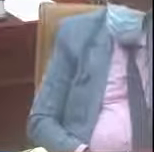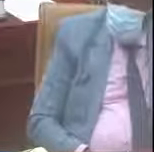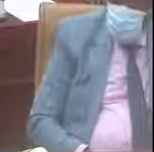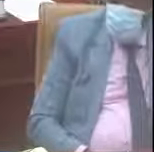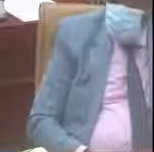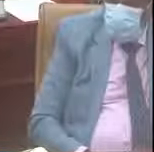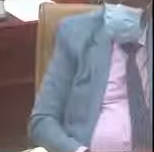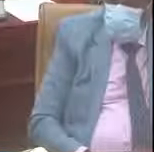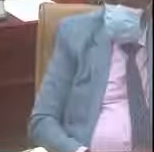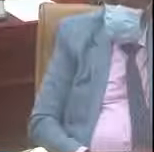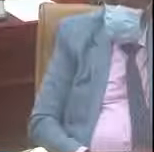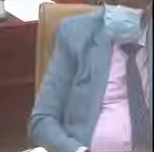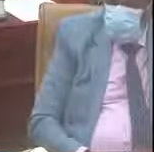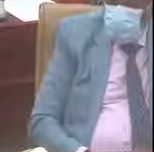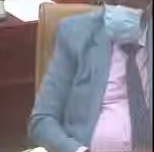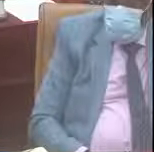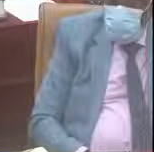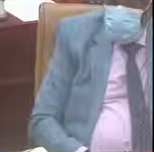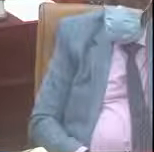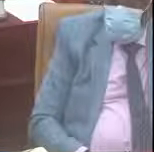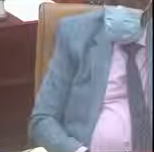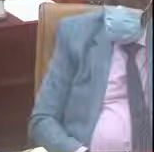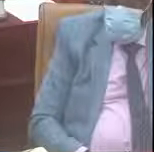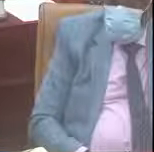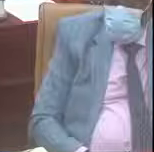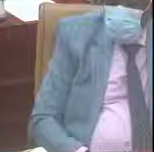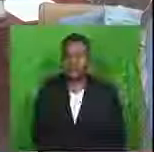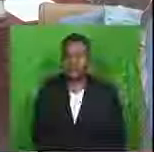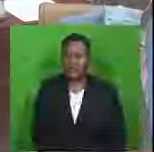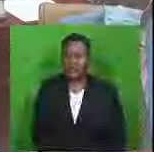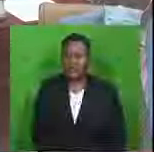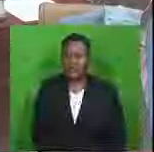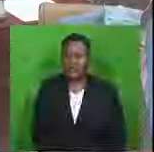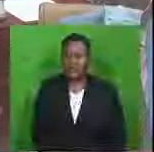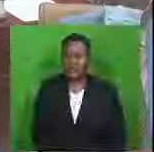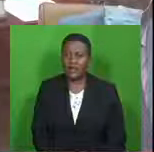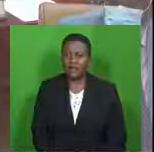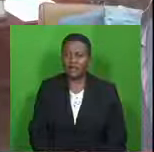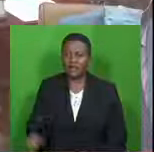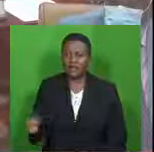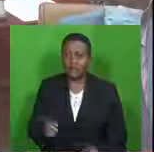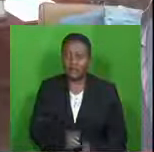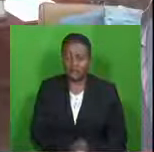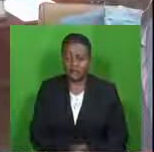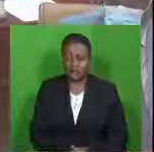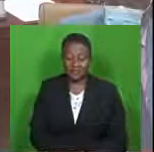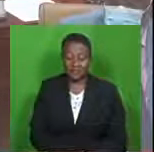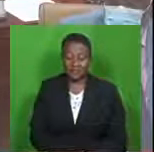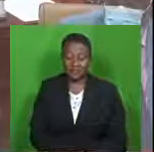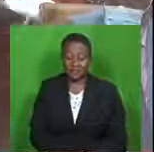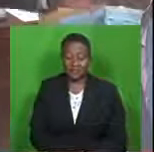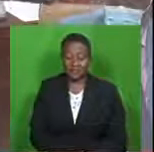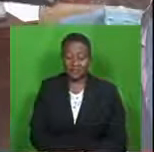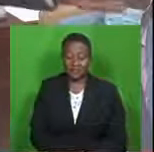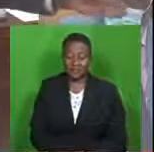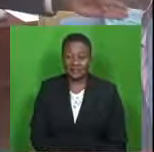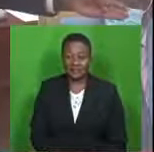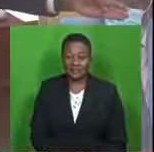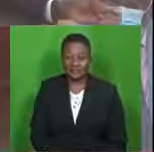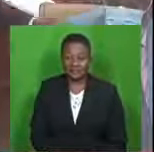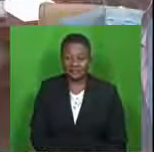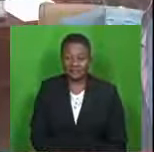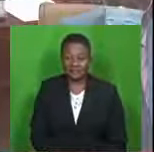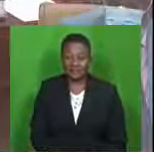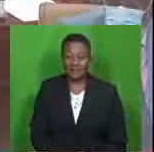injury. Just running and falling off a pothole with the boots can cause you a knee. And it's the state of